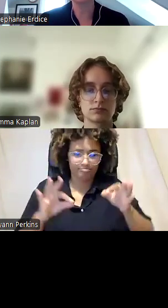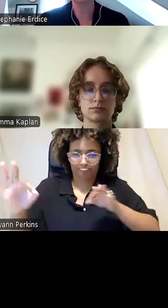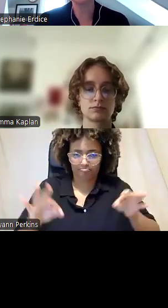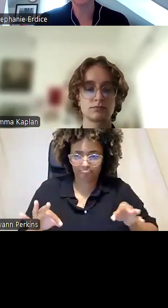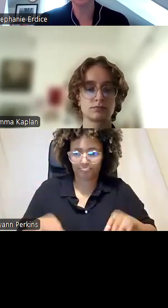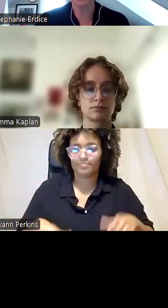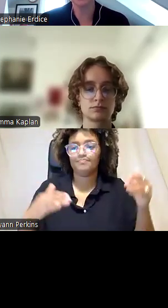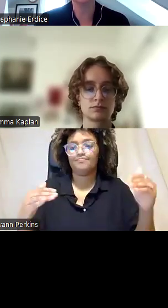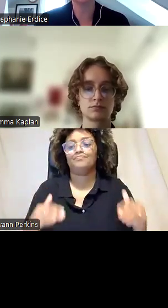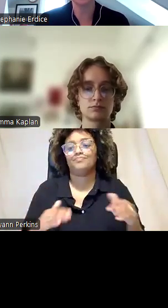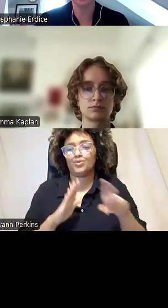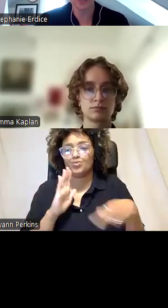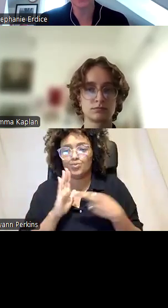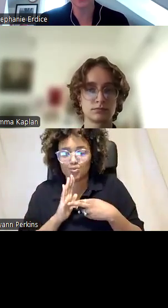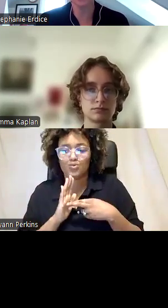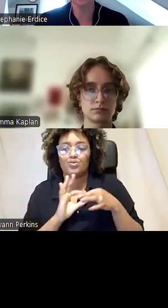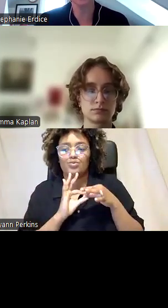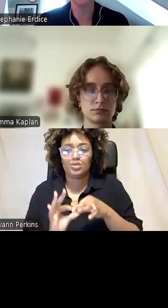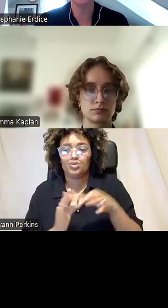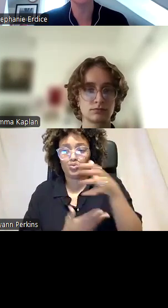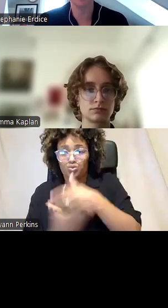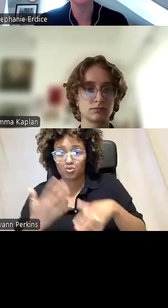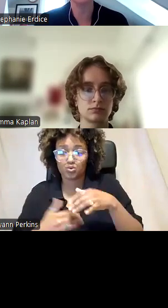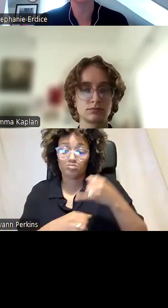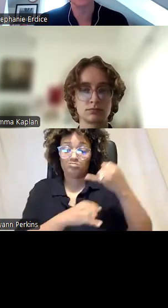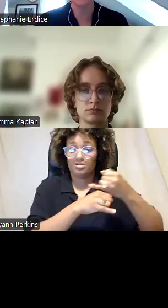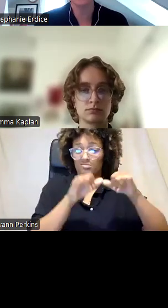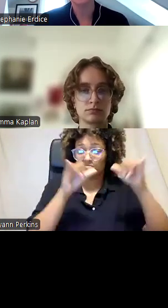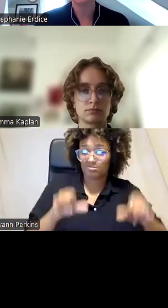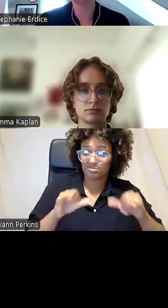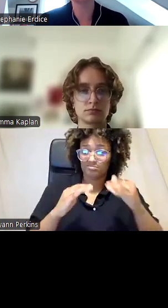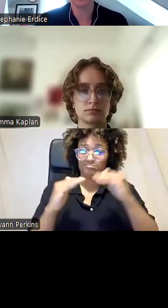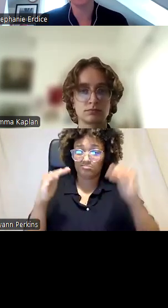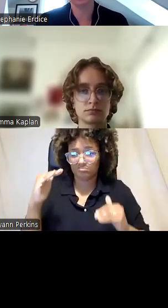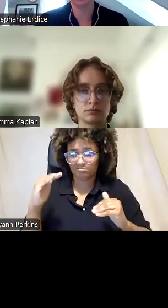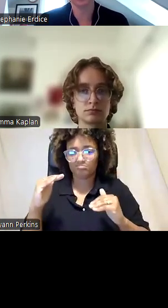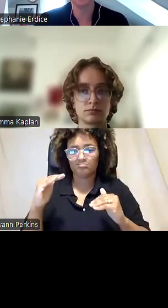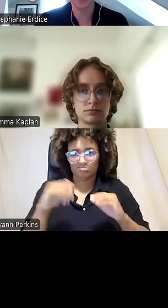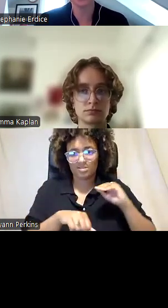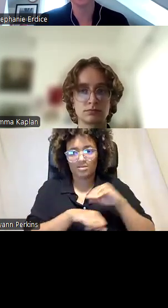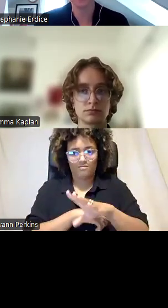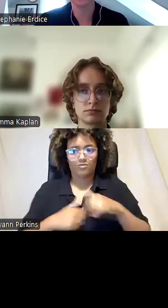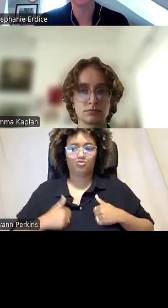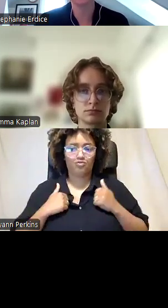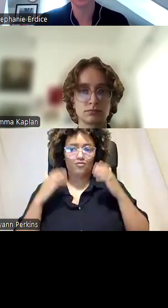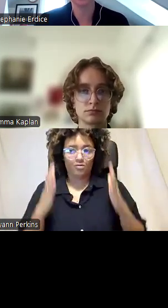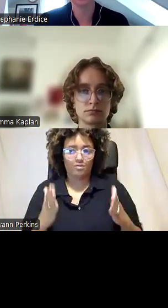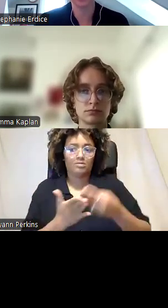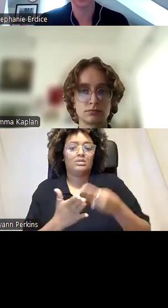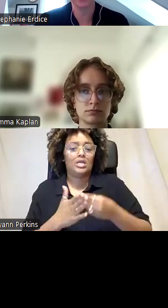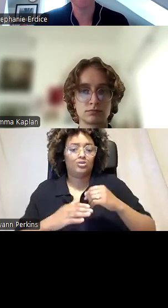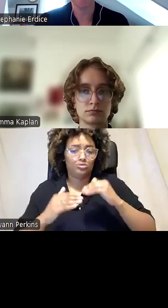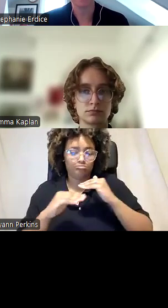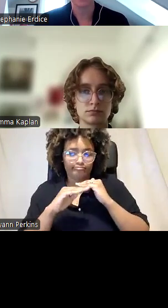understand the role social and institutional inequalities play in a survivor's